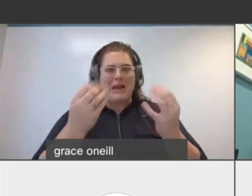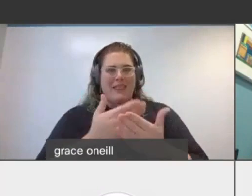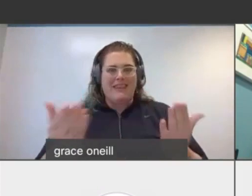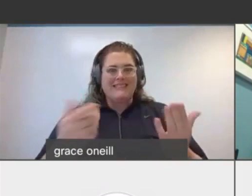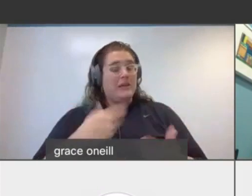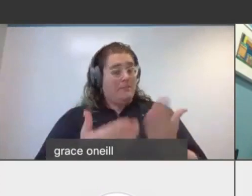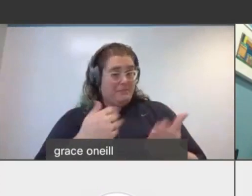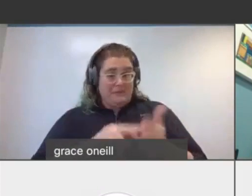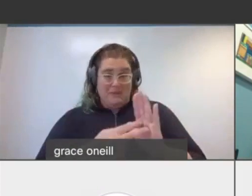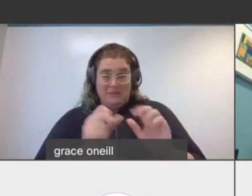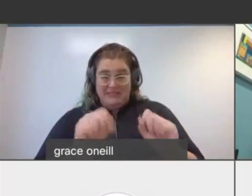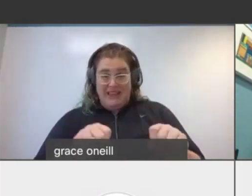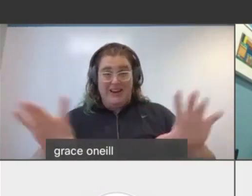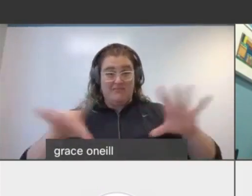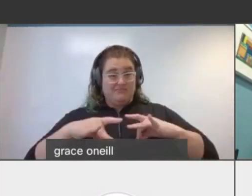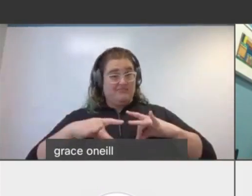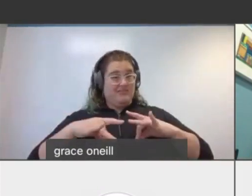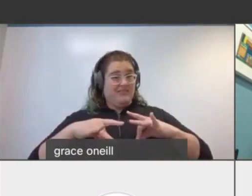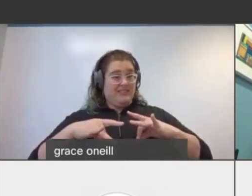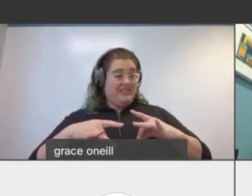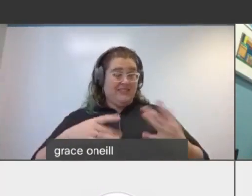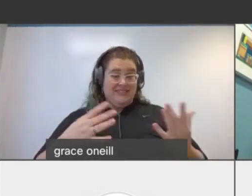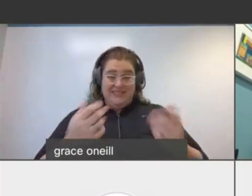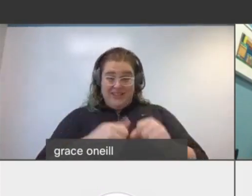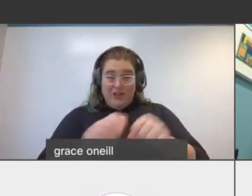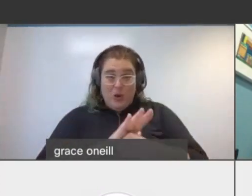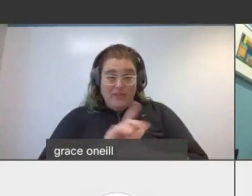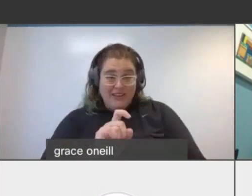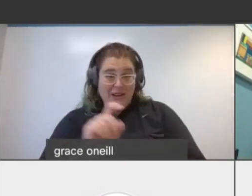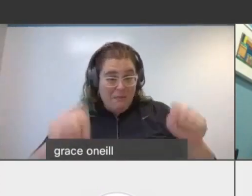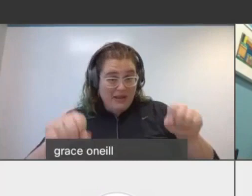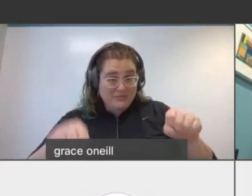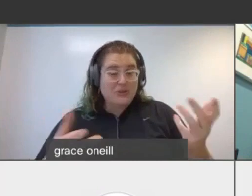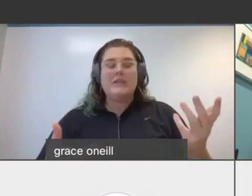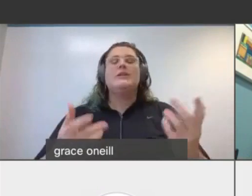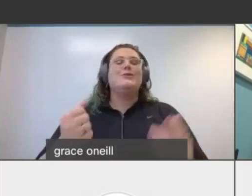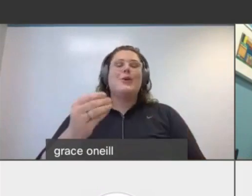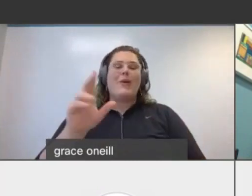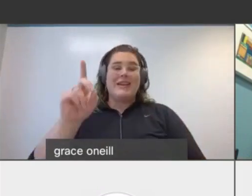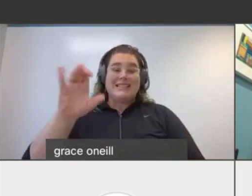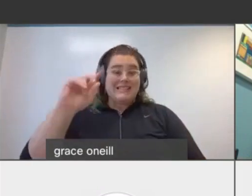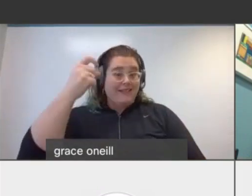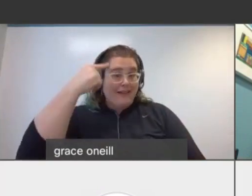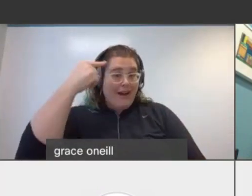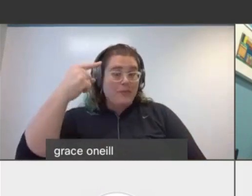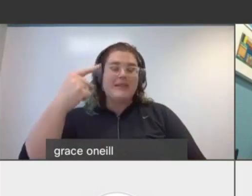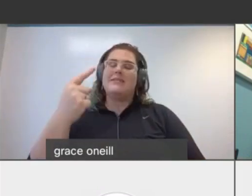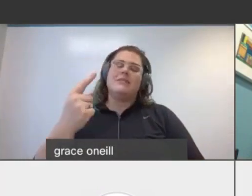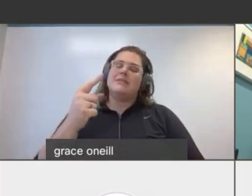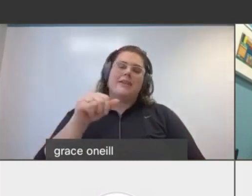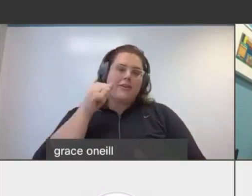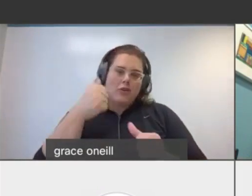to you. Um, the thing in the district government where people are required